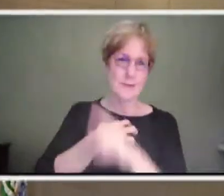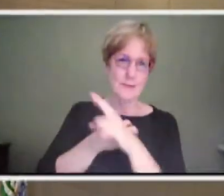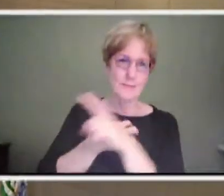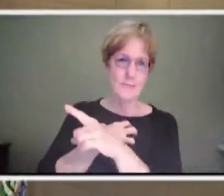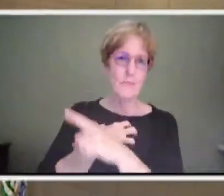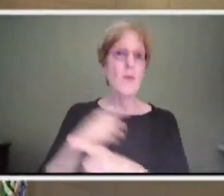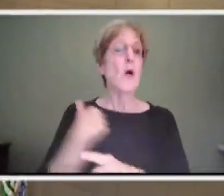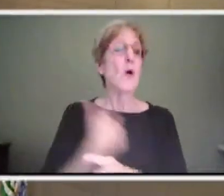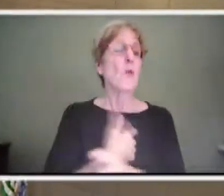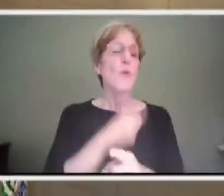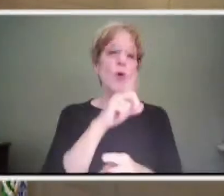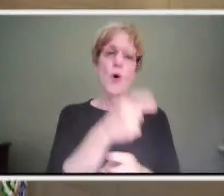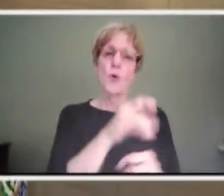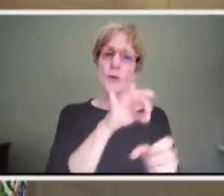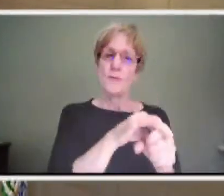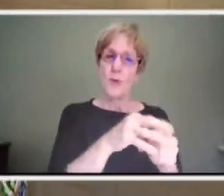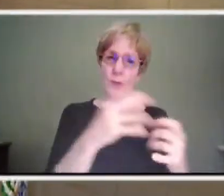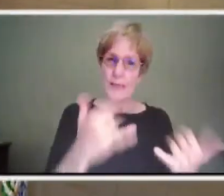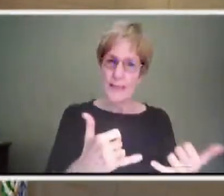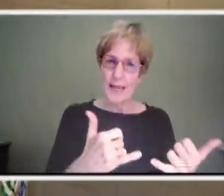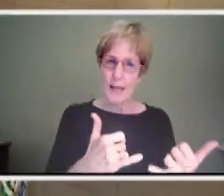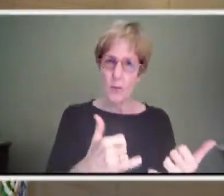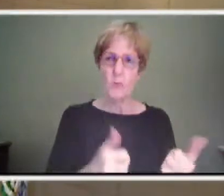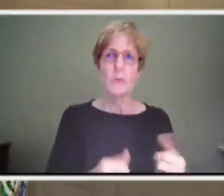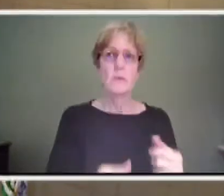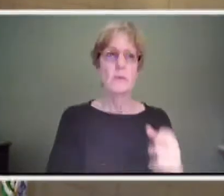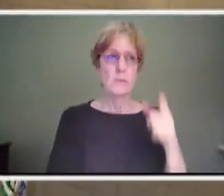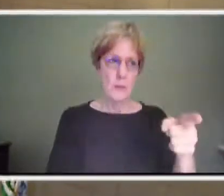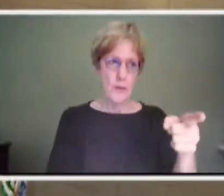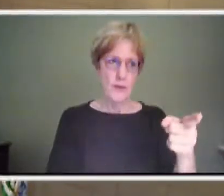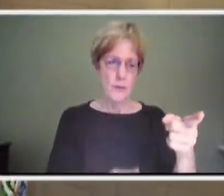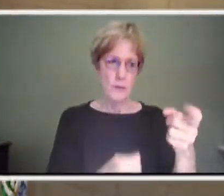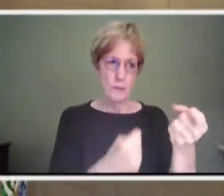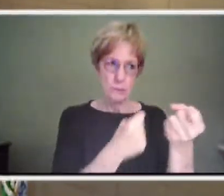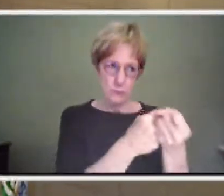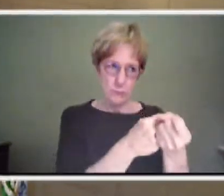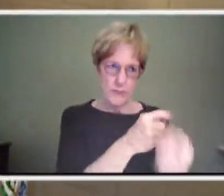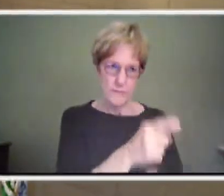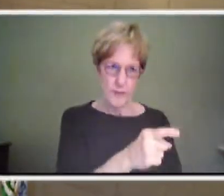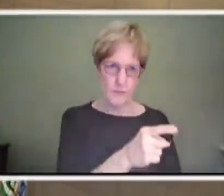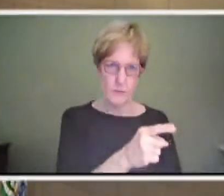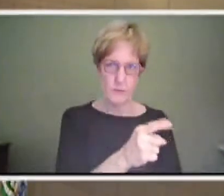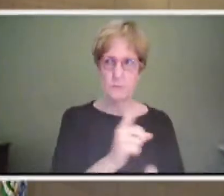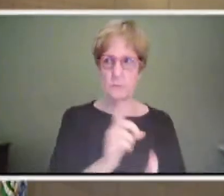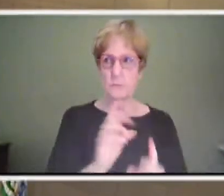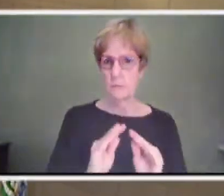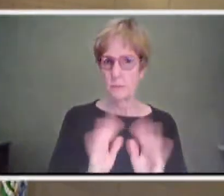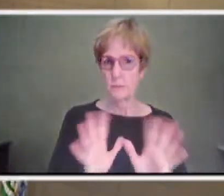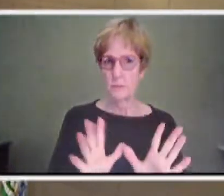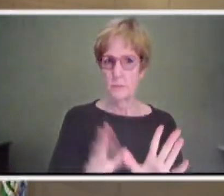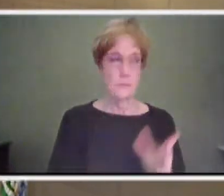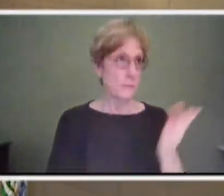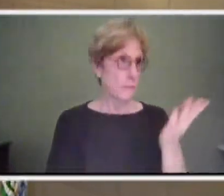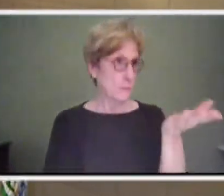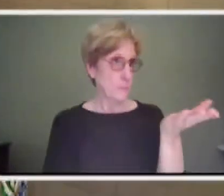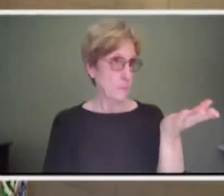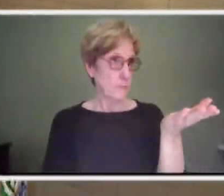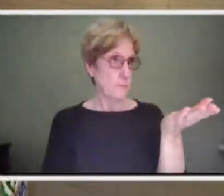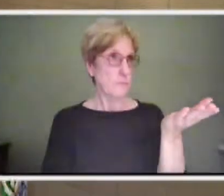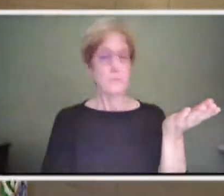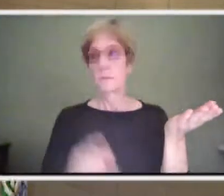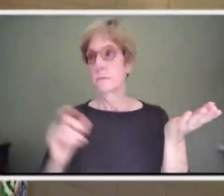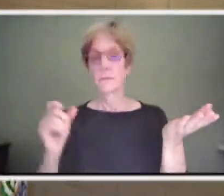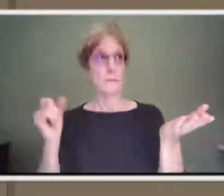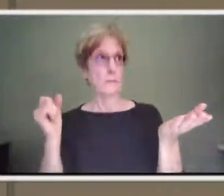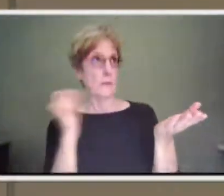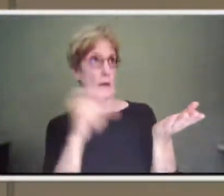voting on what you're in favor of. That's all. I just wanted to make it clear. Ma'am, the council member Ms. Rainey